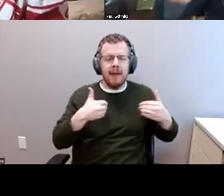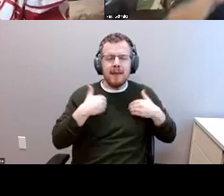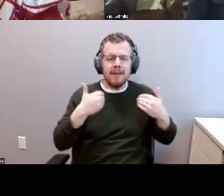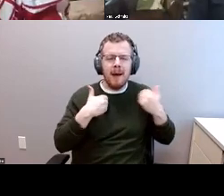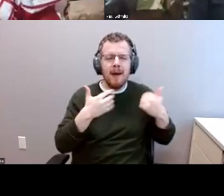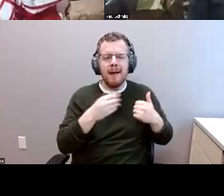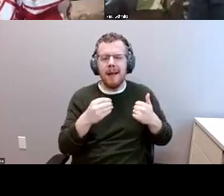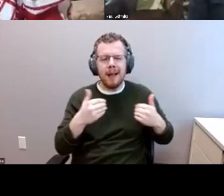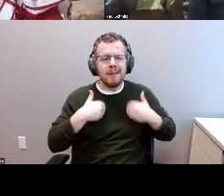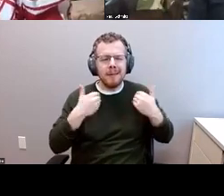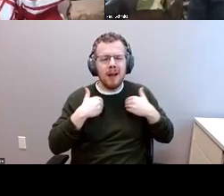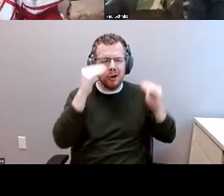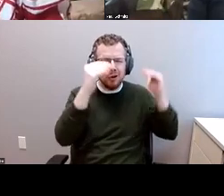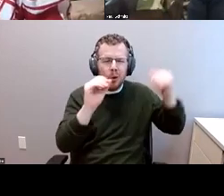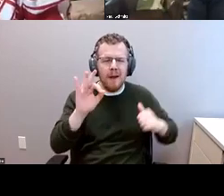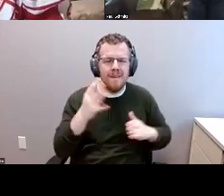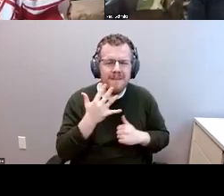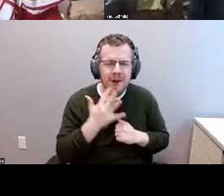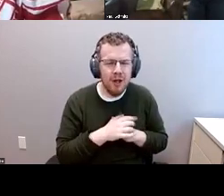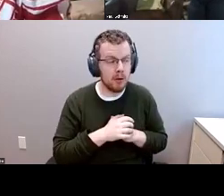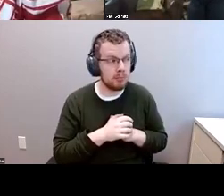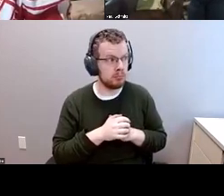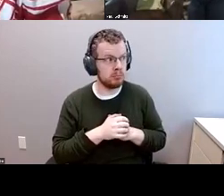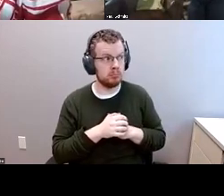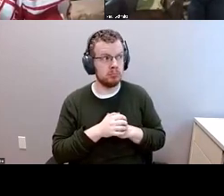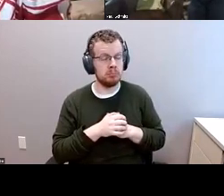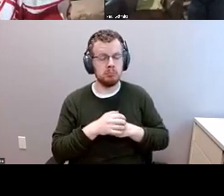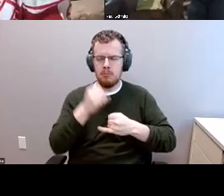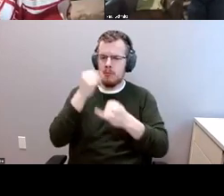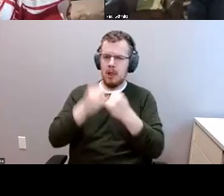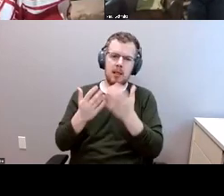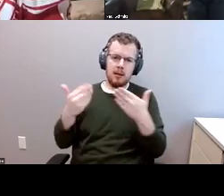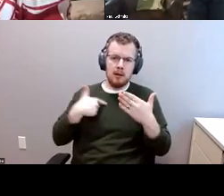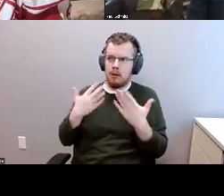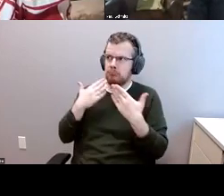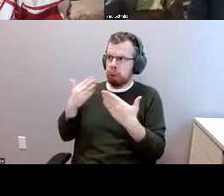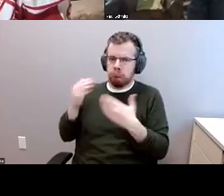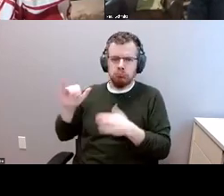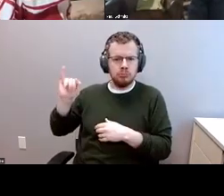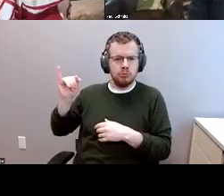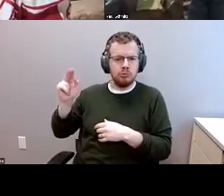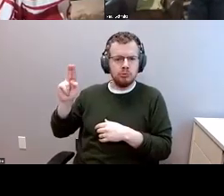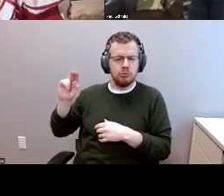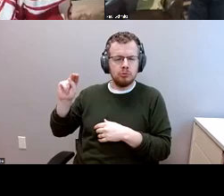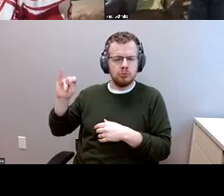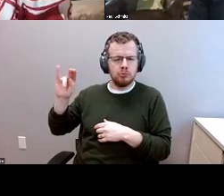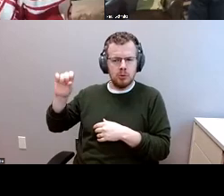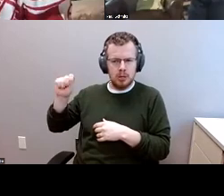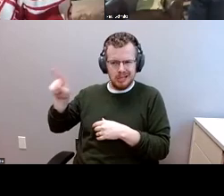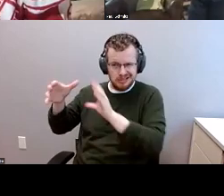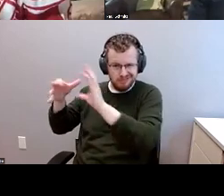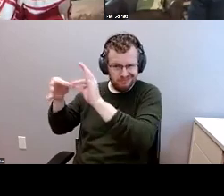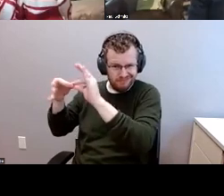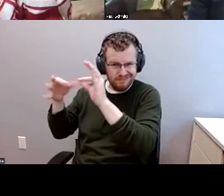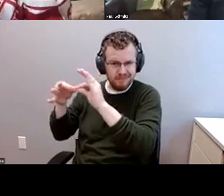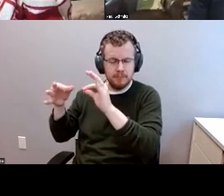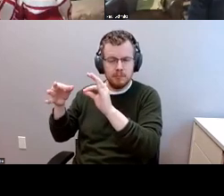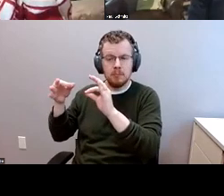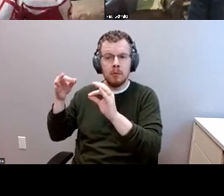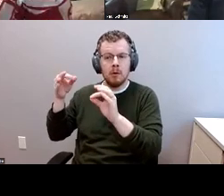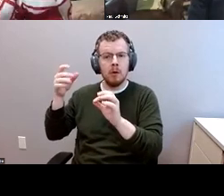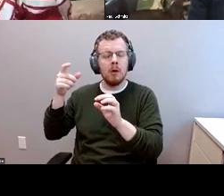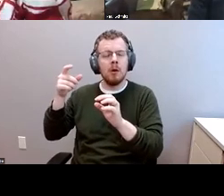we're seeing. And then the last piece, and I'm so glad that Junius walked through it and really pulled the thread in the way that he should, is targeted